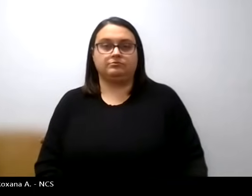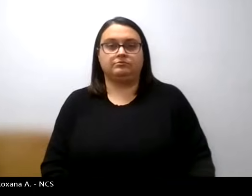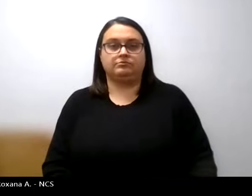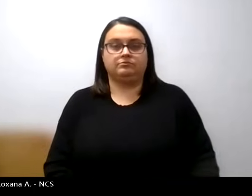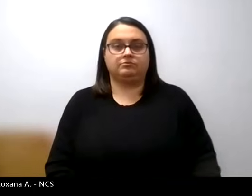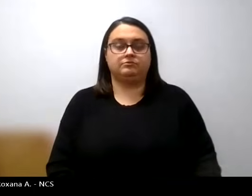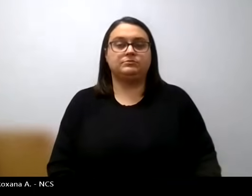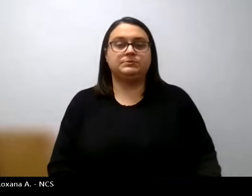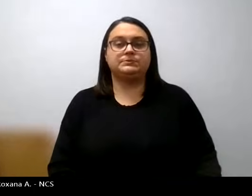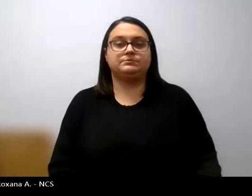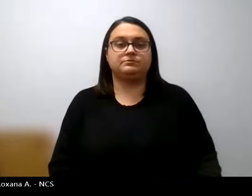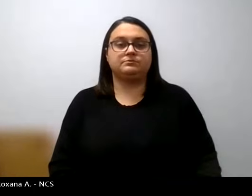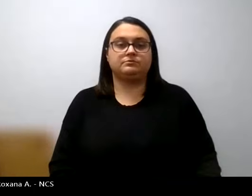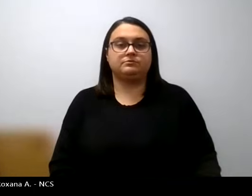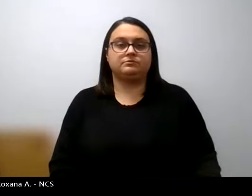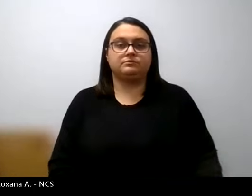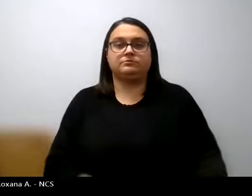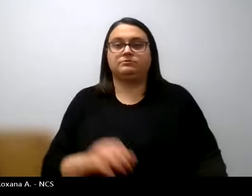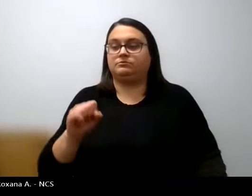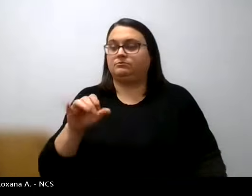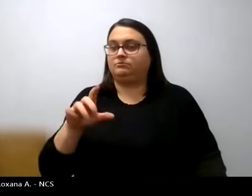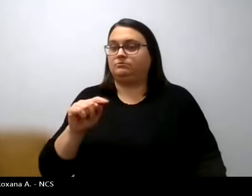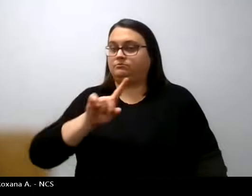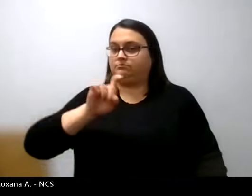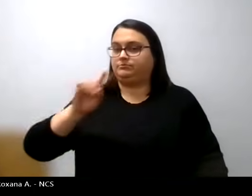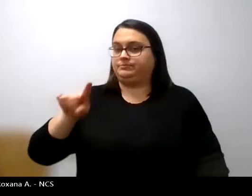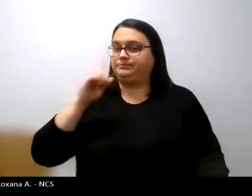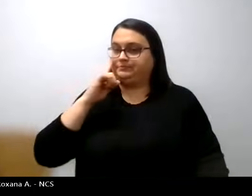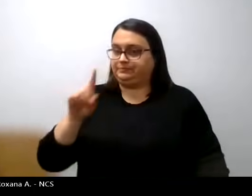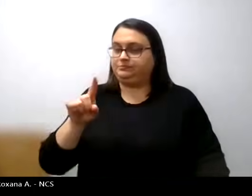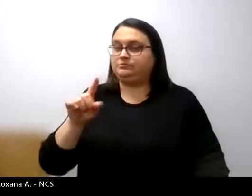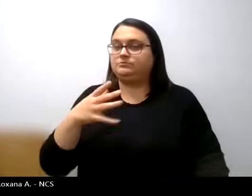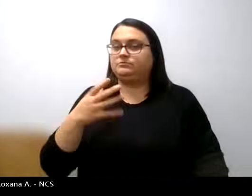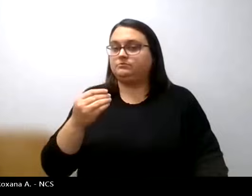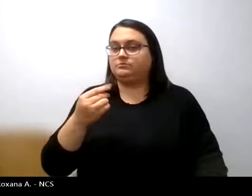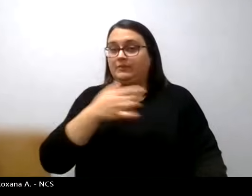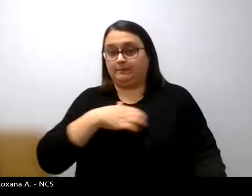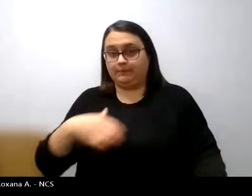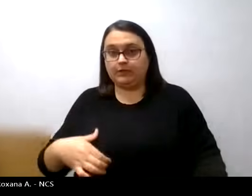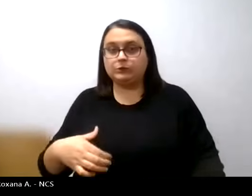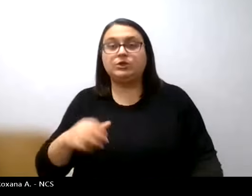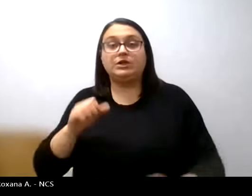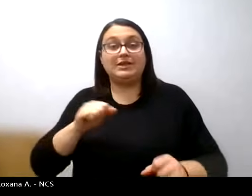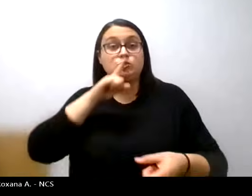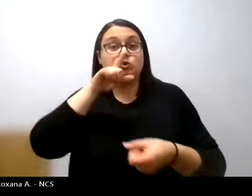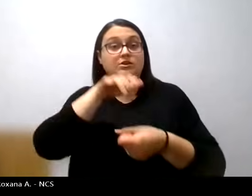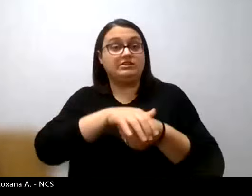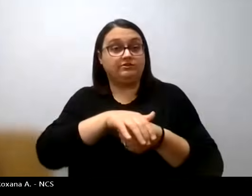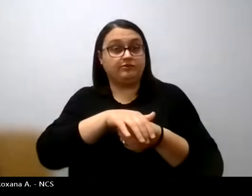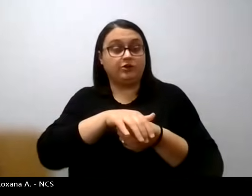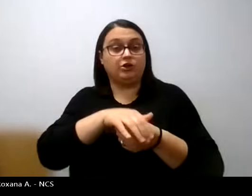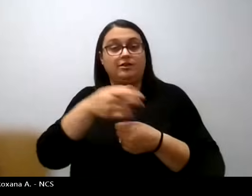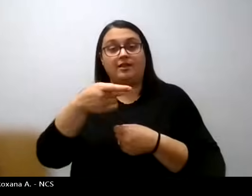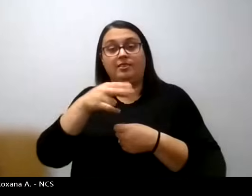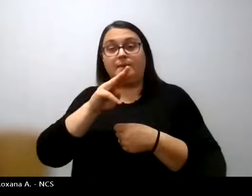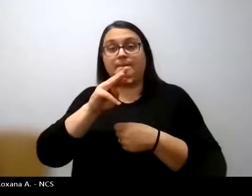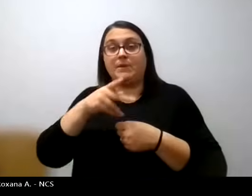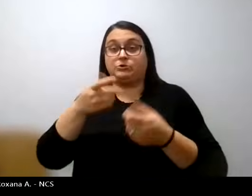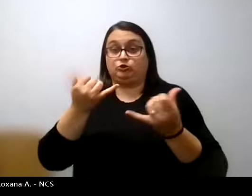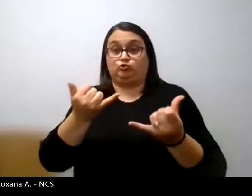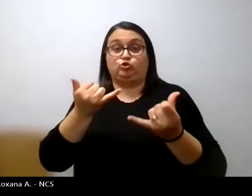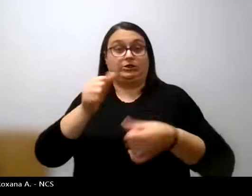Great, thanks. Scott, another question for you, as well as you, Mayor Avula. Can you confirm that the pumps are currently